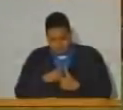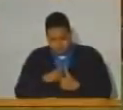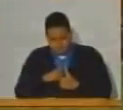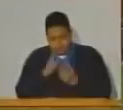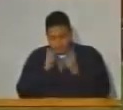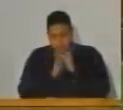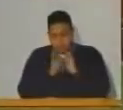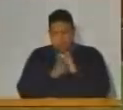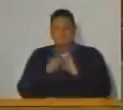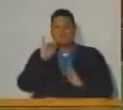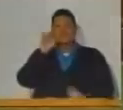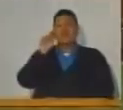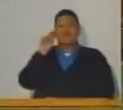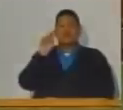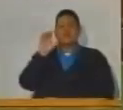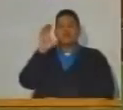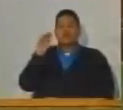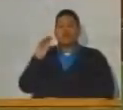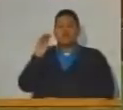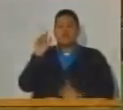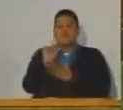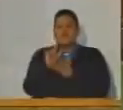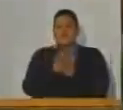the Indicome Act,